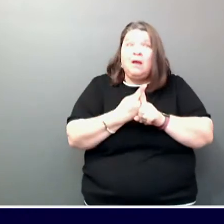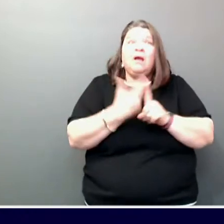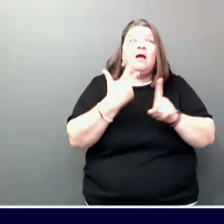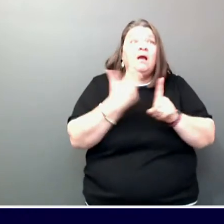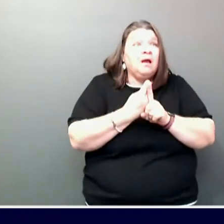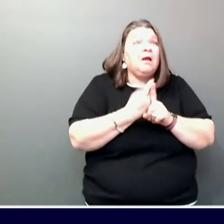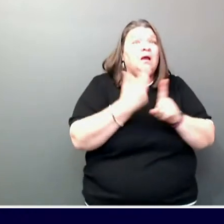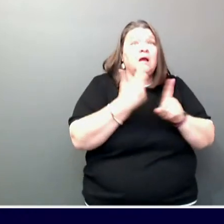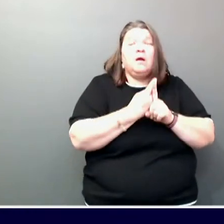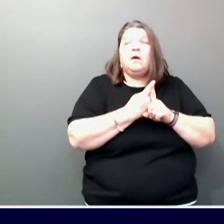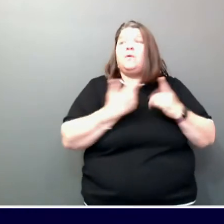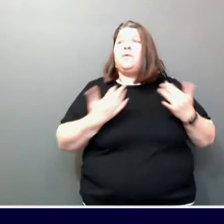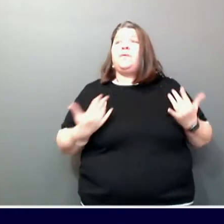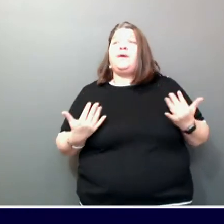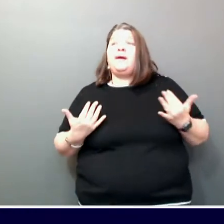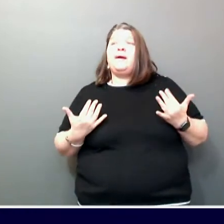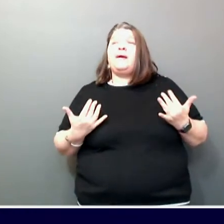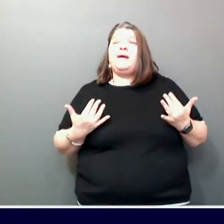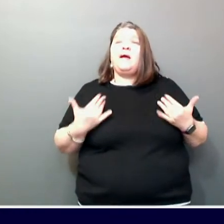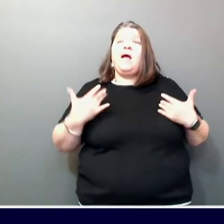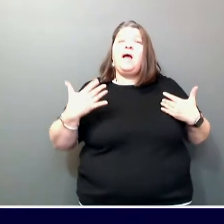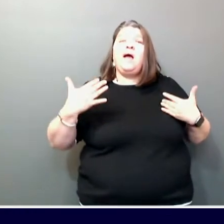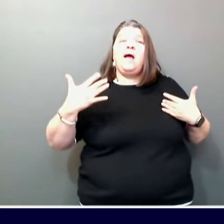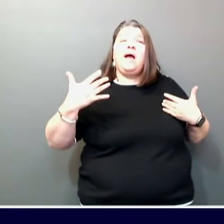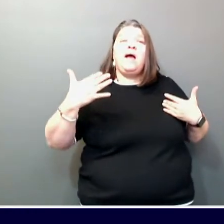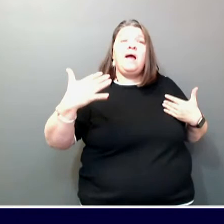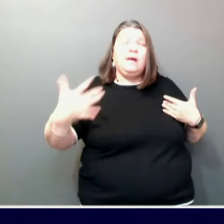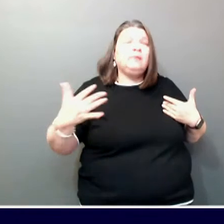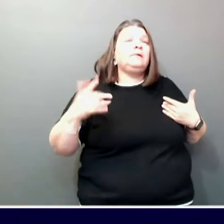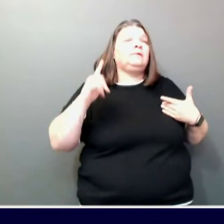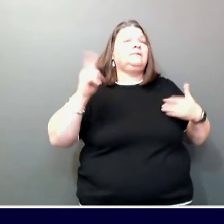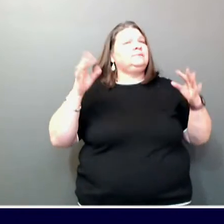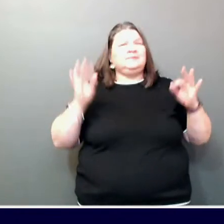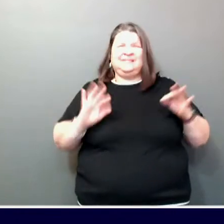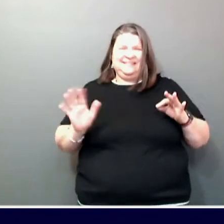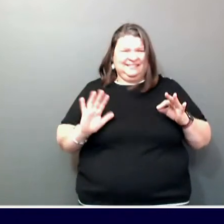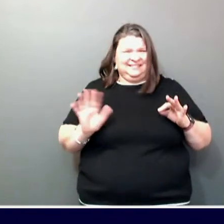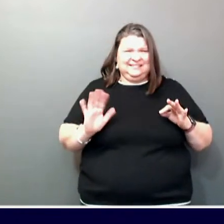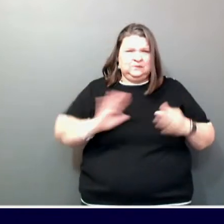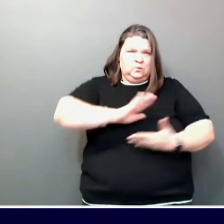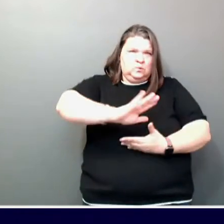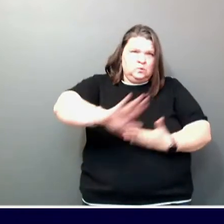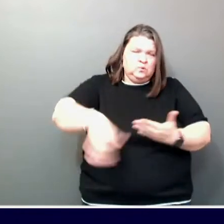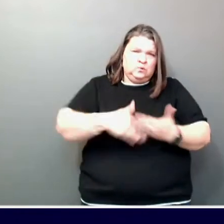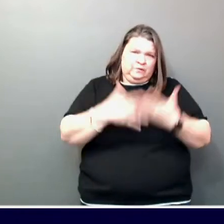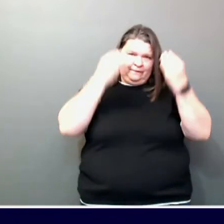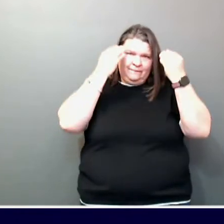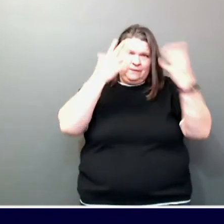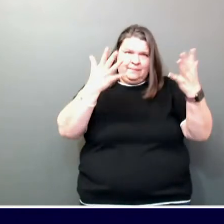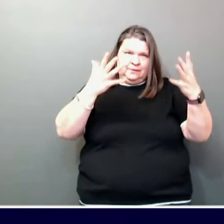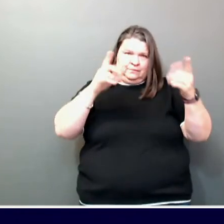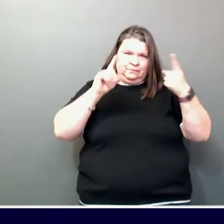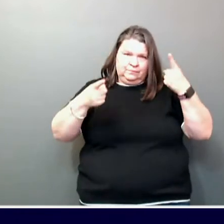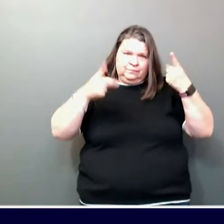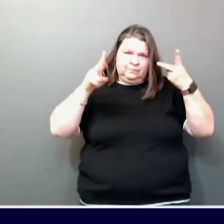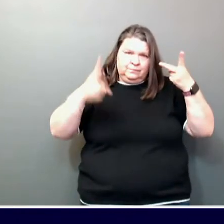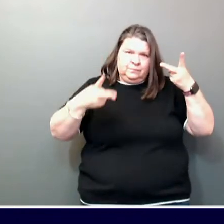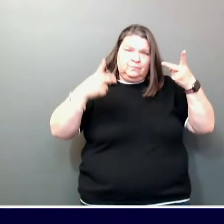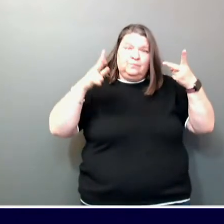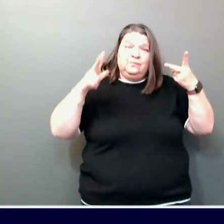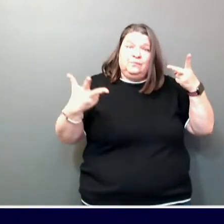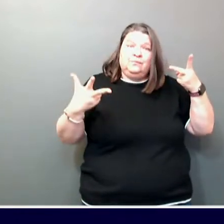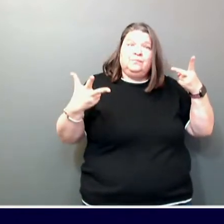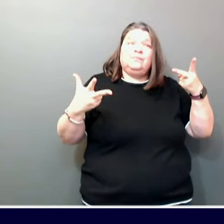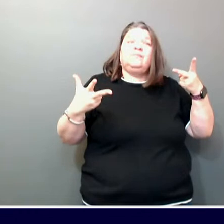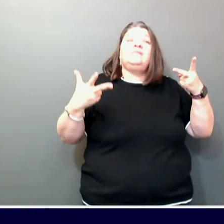thing to do for vaccine confidence was evaluate all the data for all 3 doses at once. Megan,